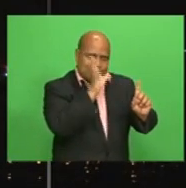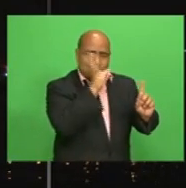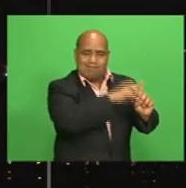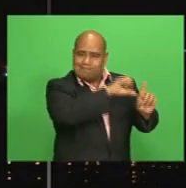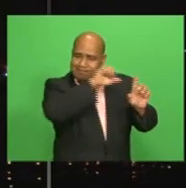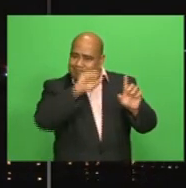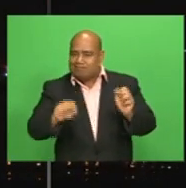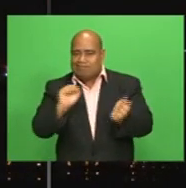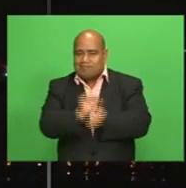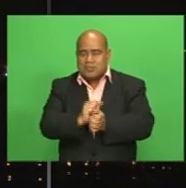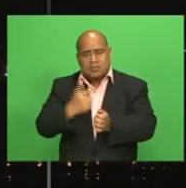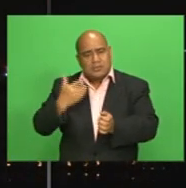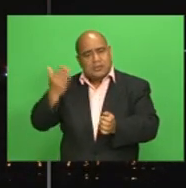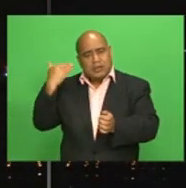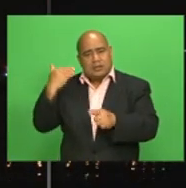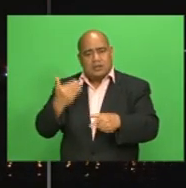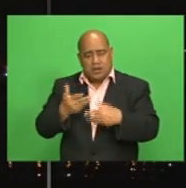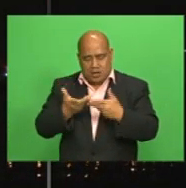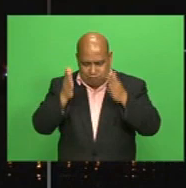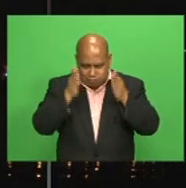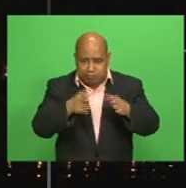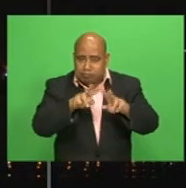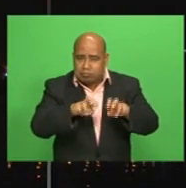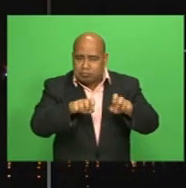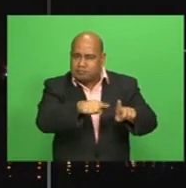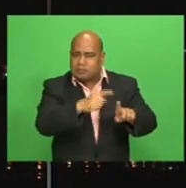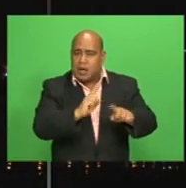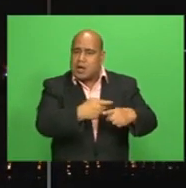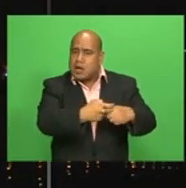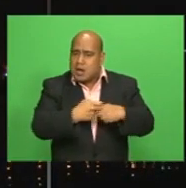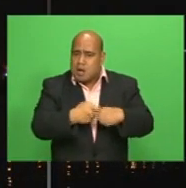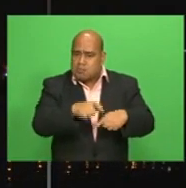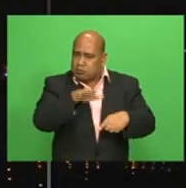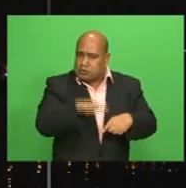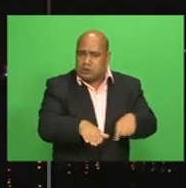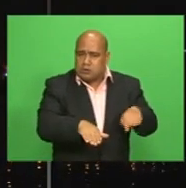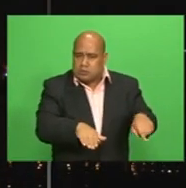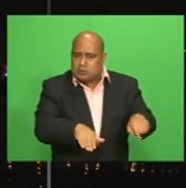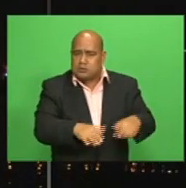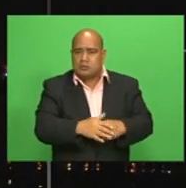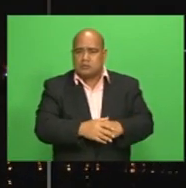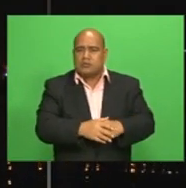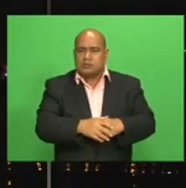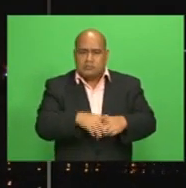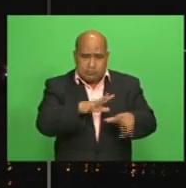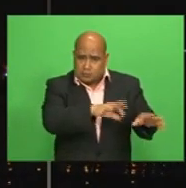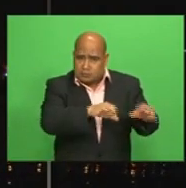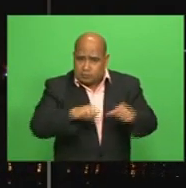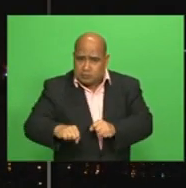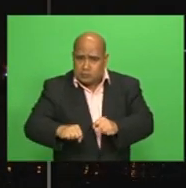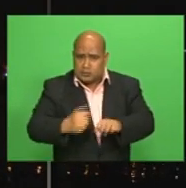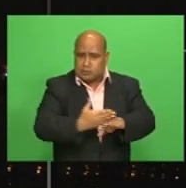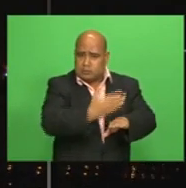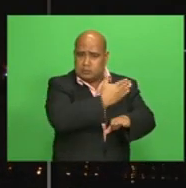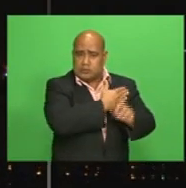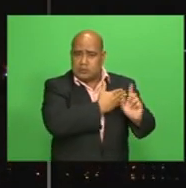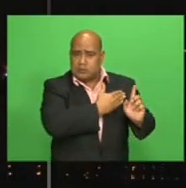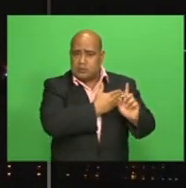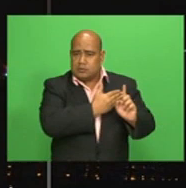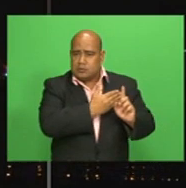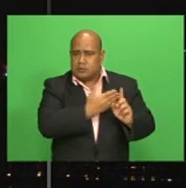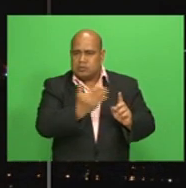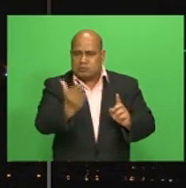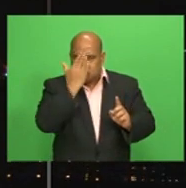being investigated for rape allegation against a minor. Khan's detainment by police earlier resulted in police raids at the